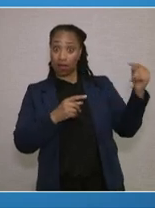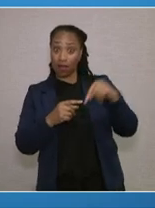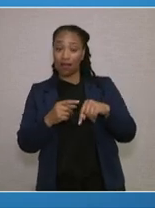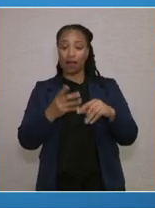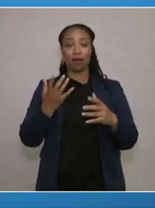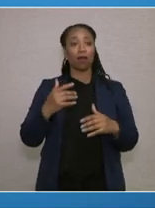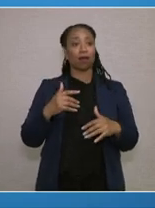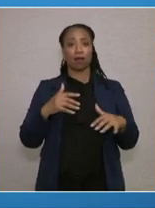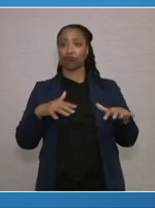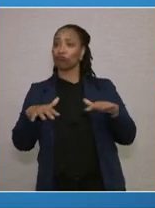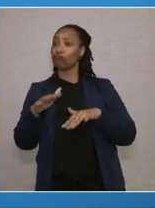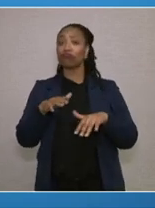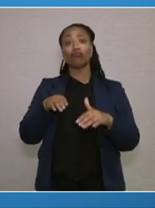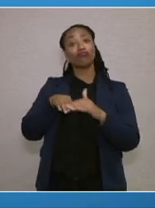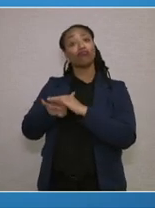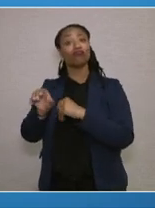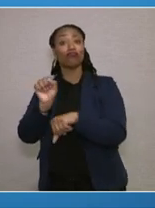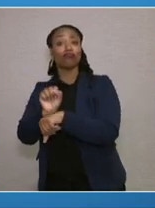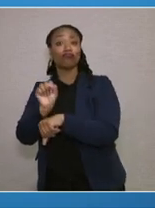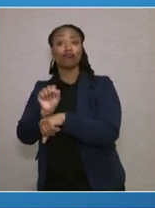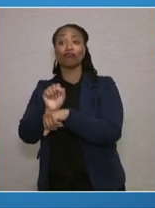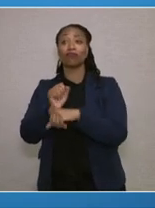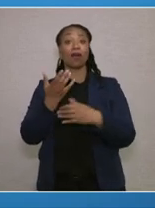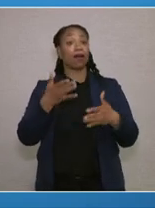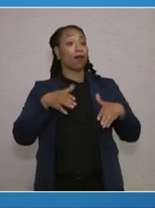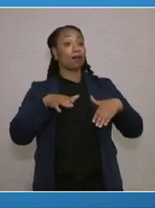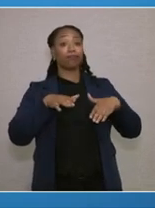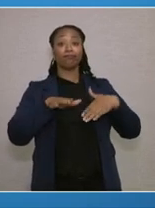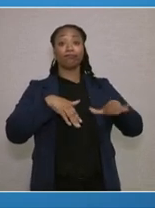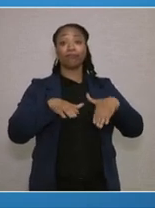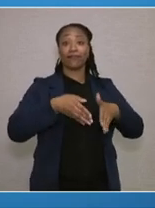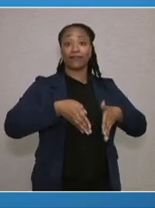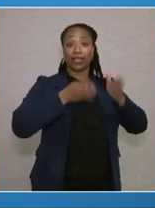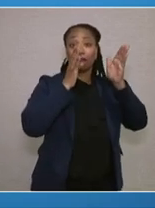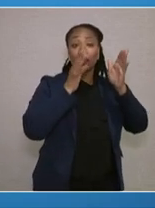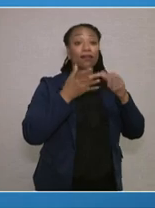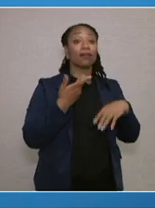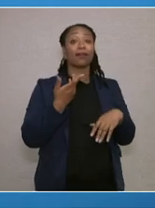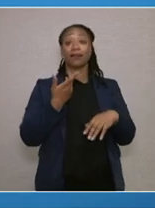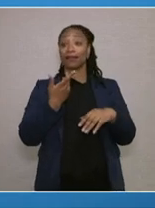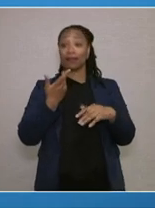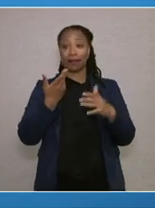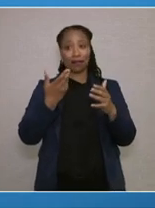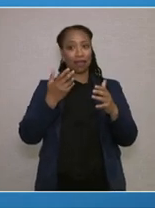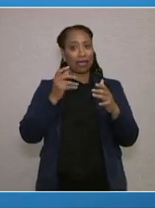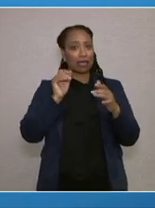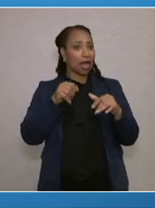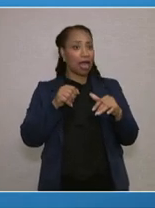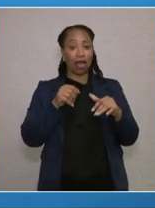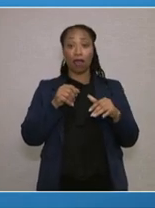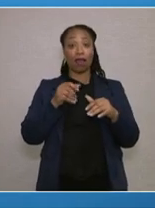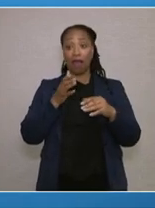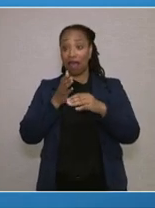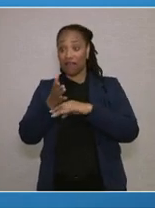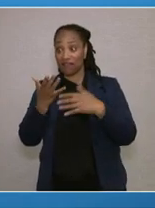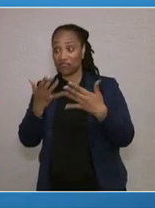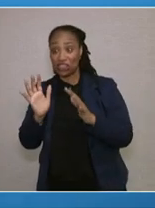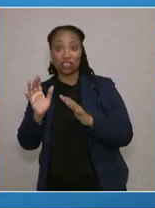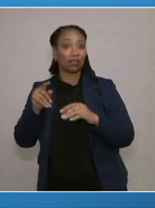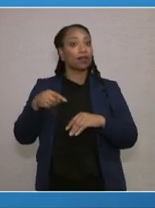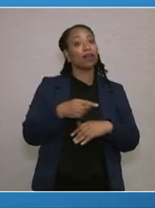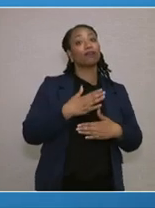and when the permanent jobs are delivered. You know this about us. We have invested in sports